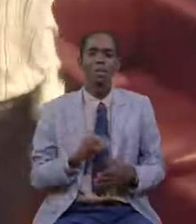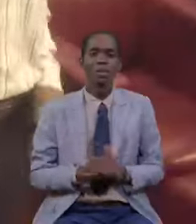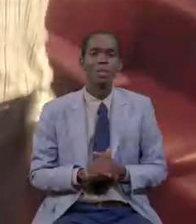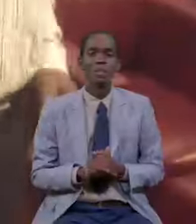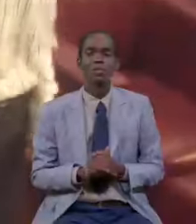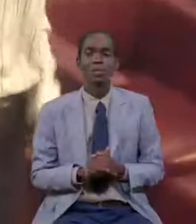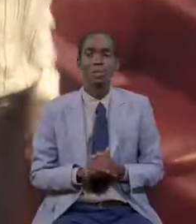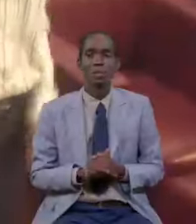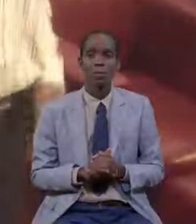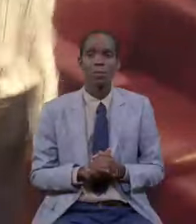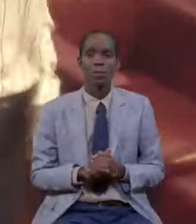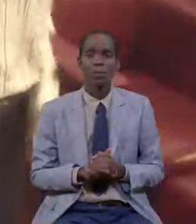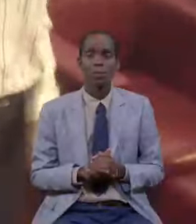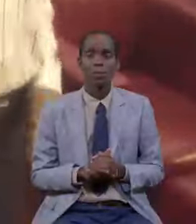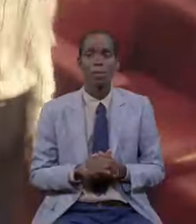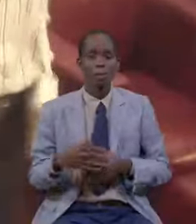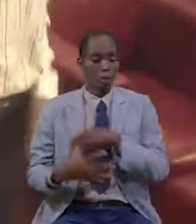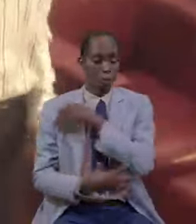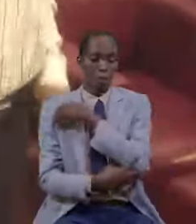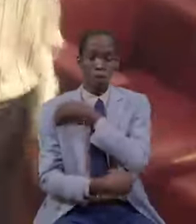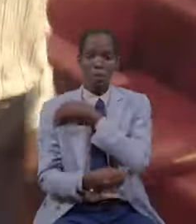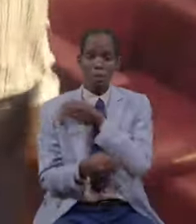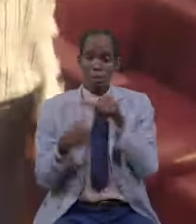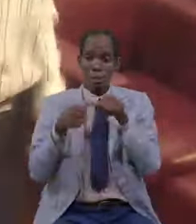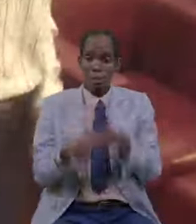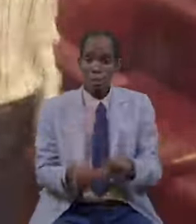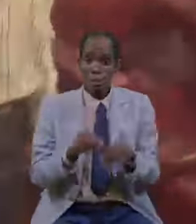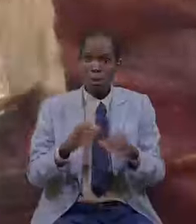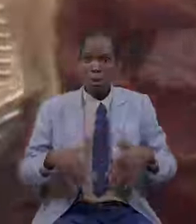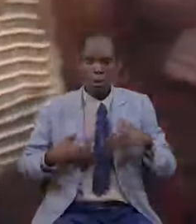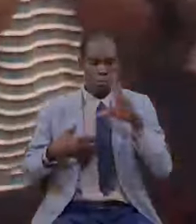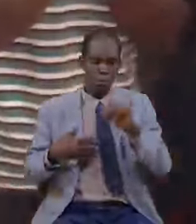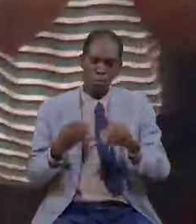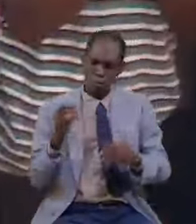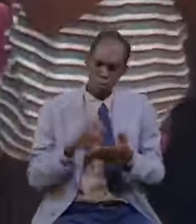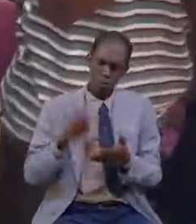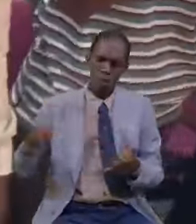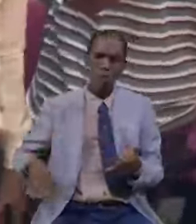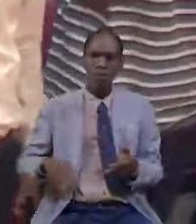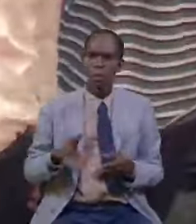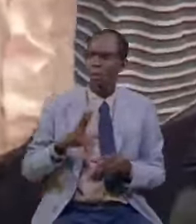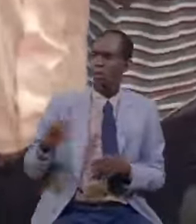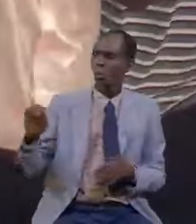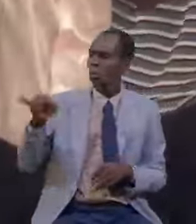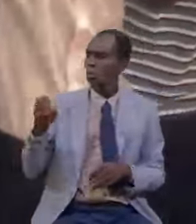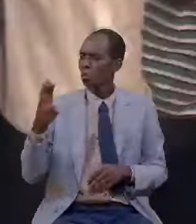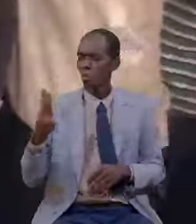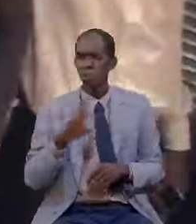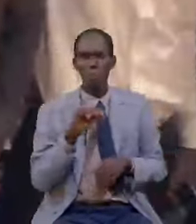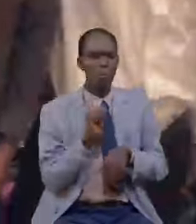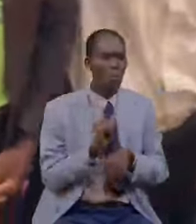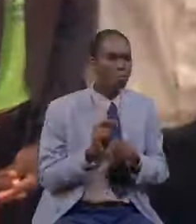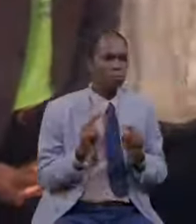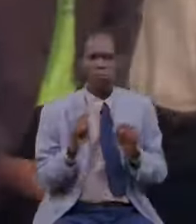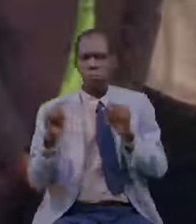out poverty out joblessness out